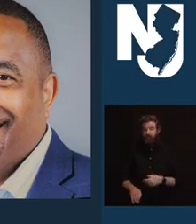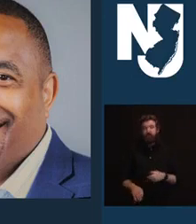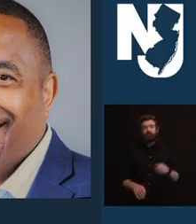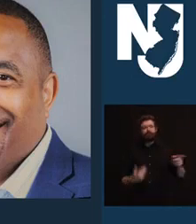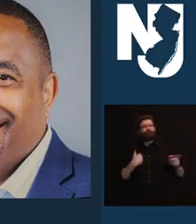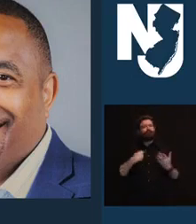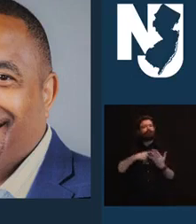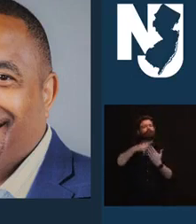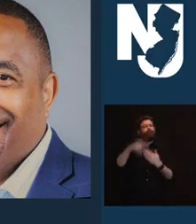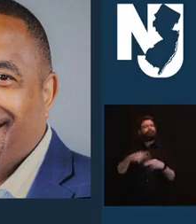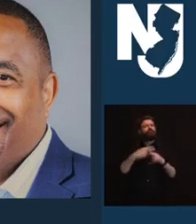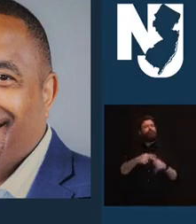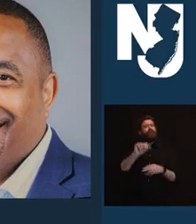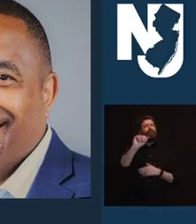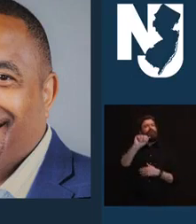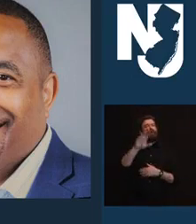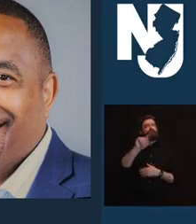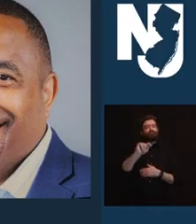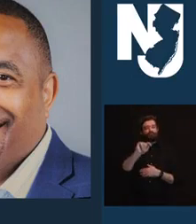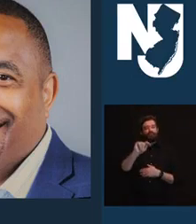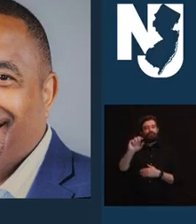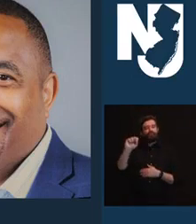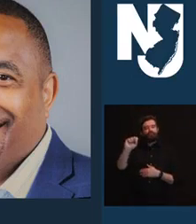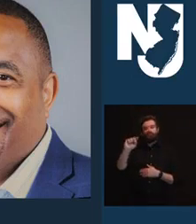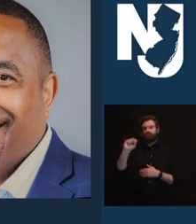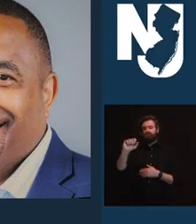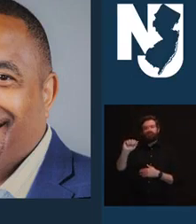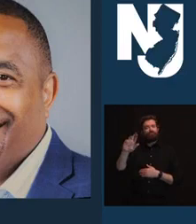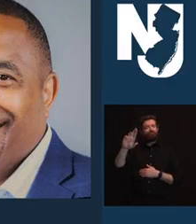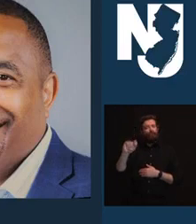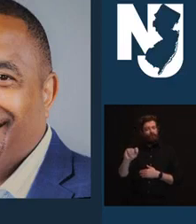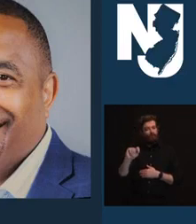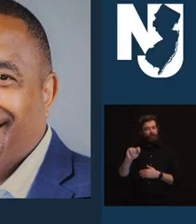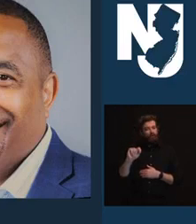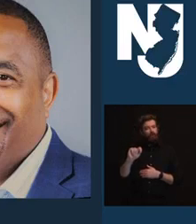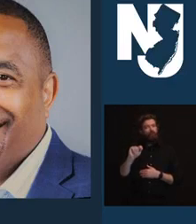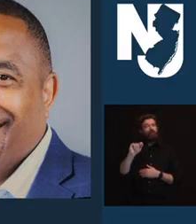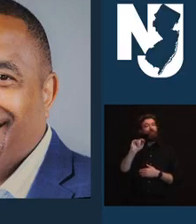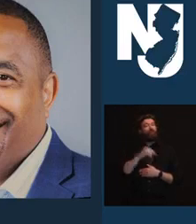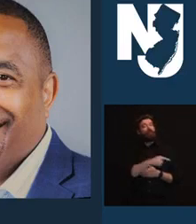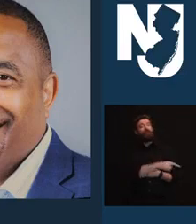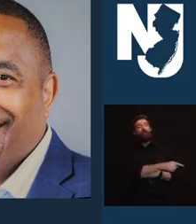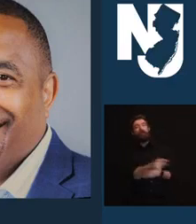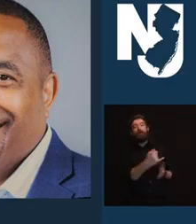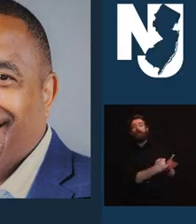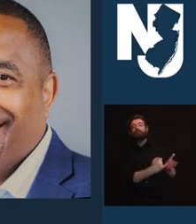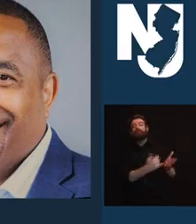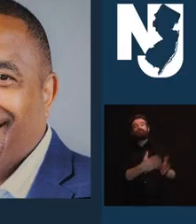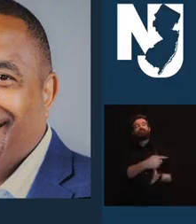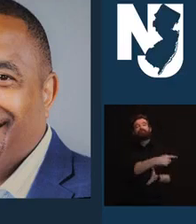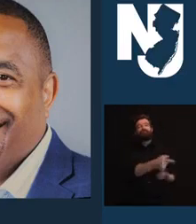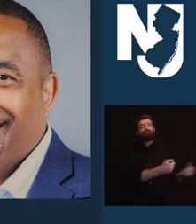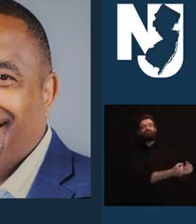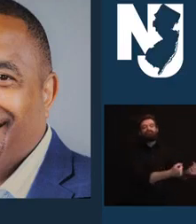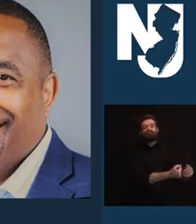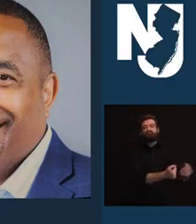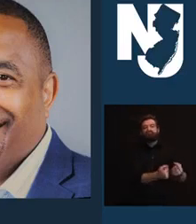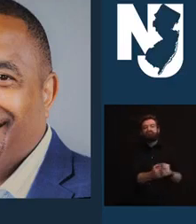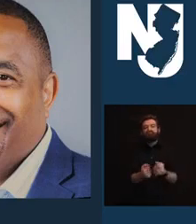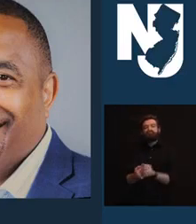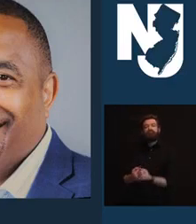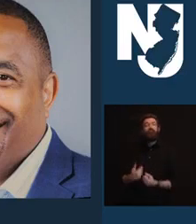a dozen community-based arts groups. It was able to hold a virtual Newark Arts Festival that attracted more